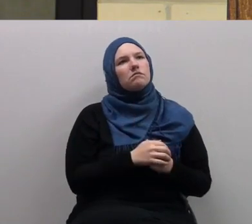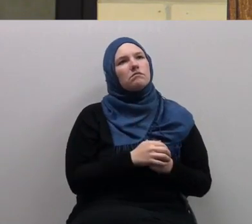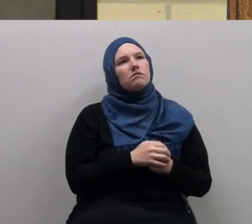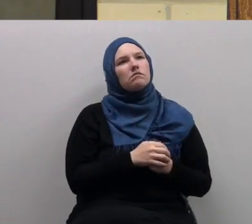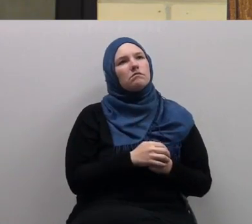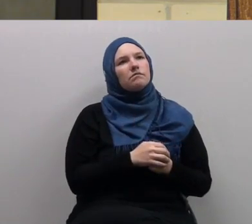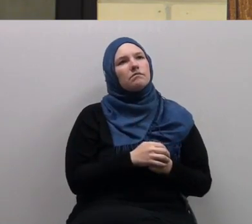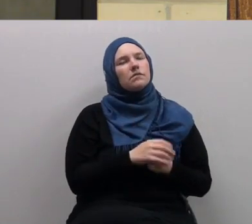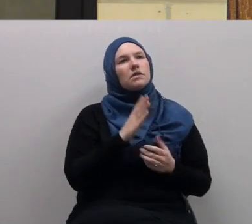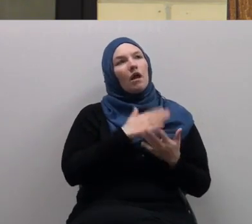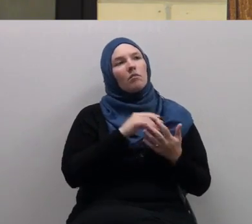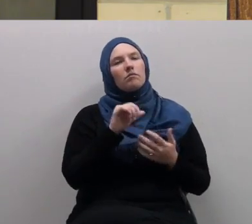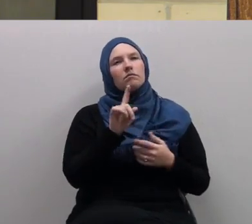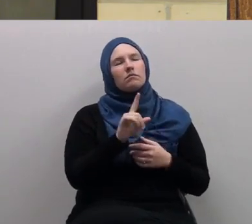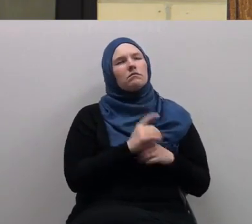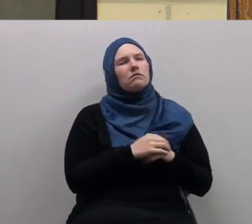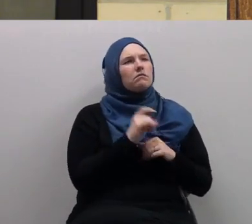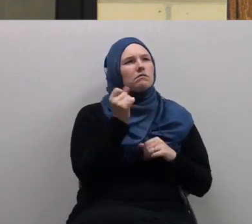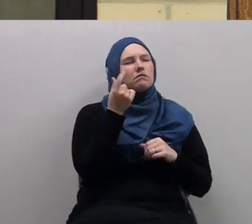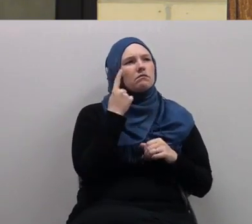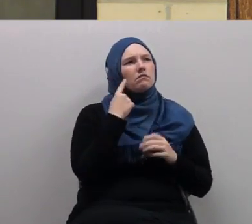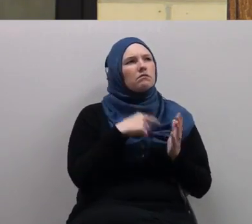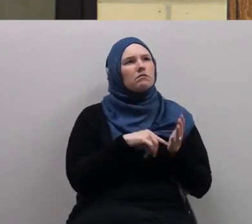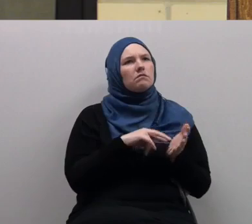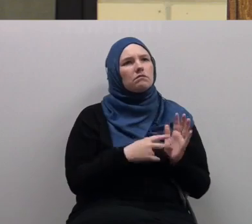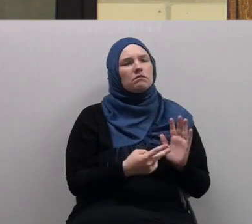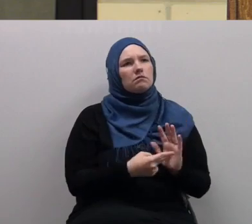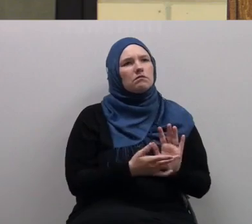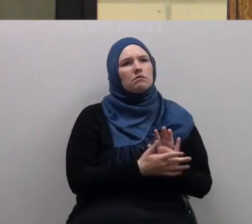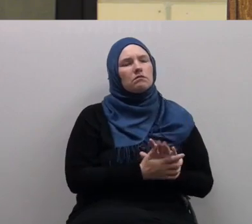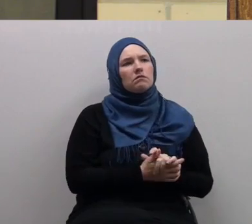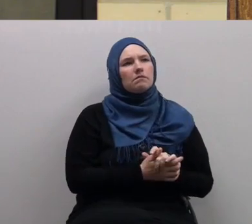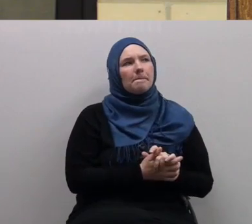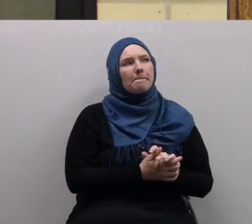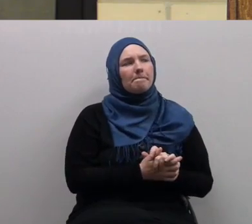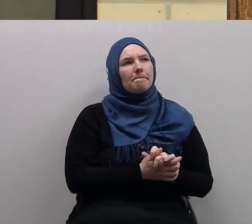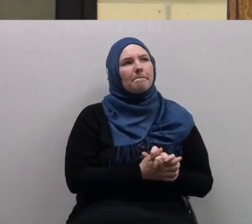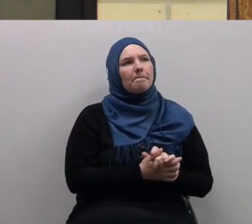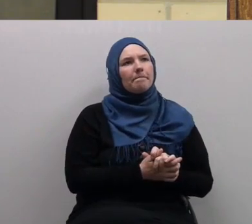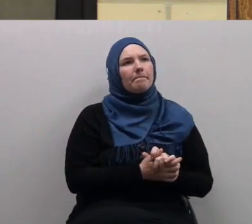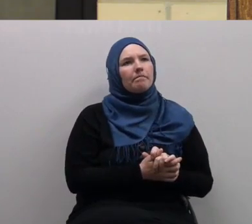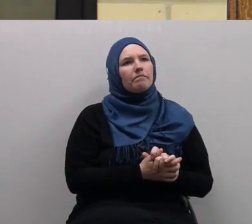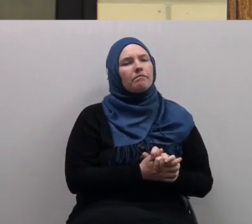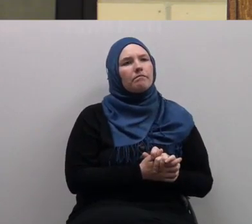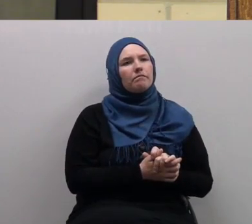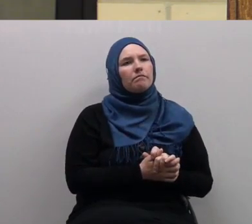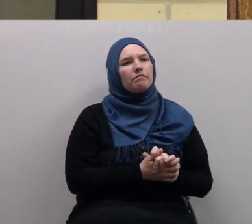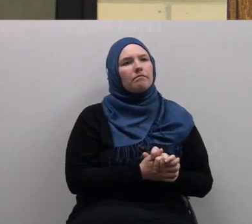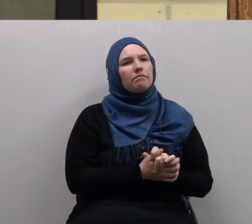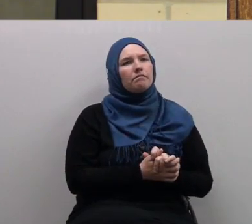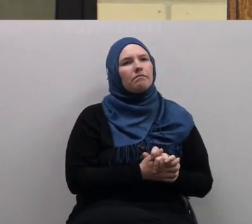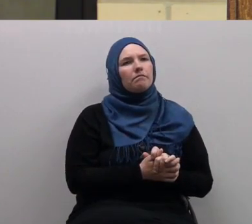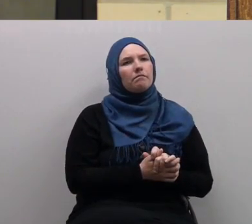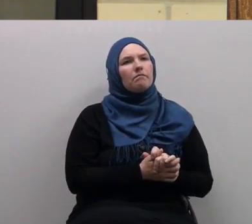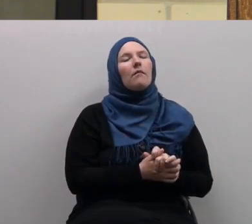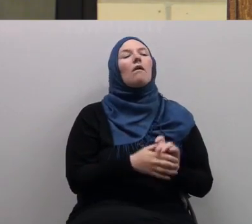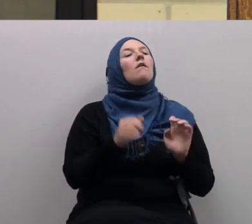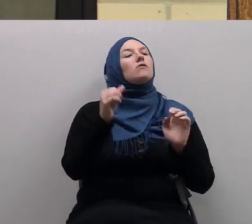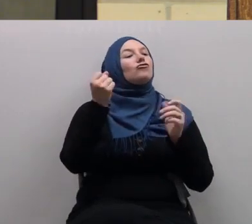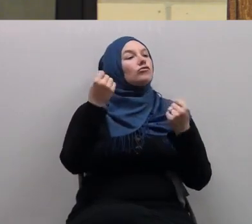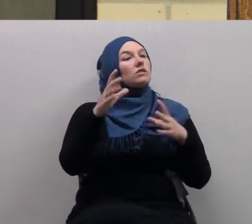things. No, now it is complete subjugation to imported